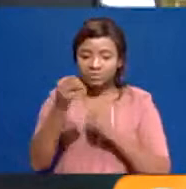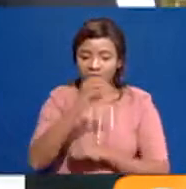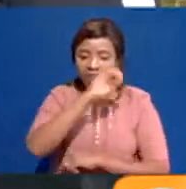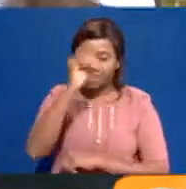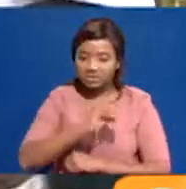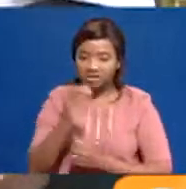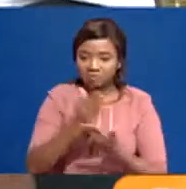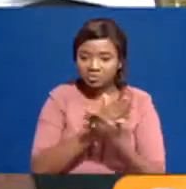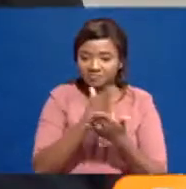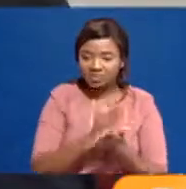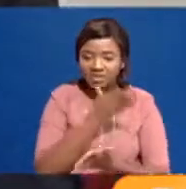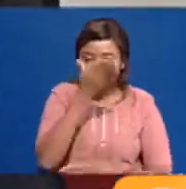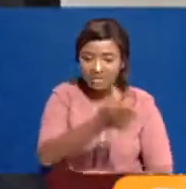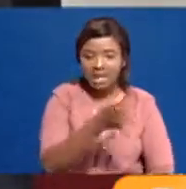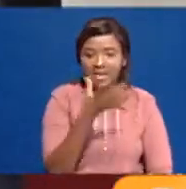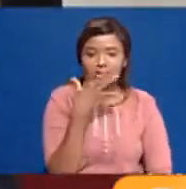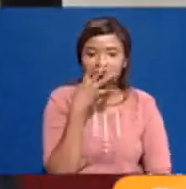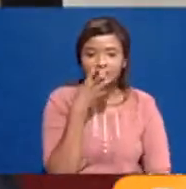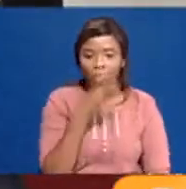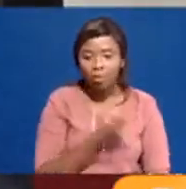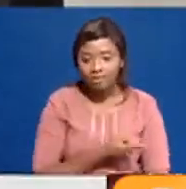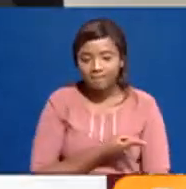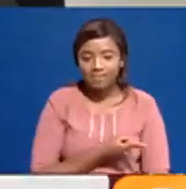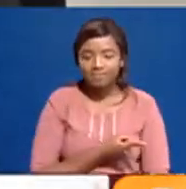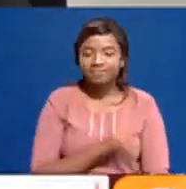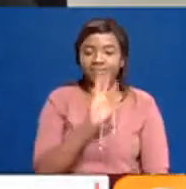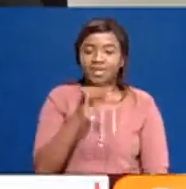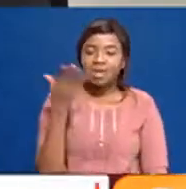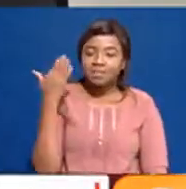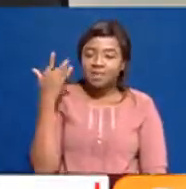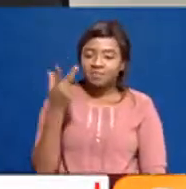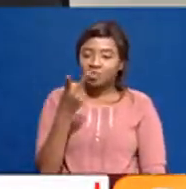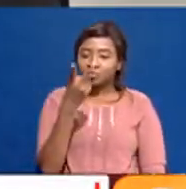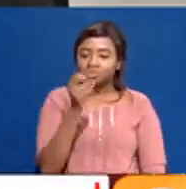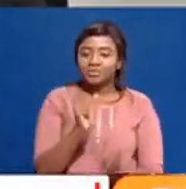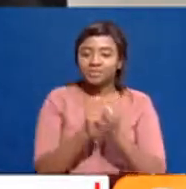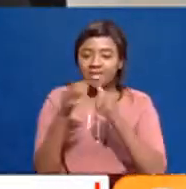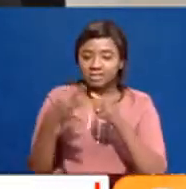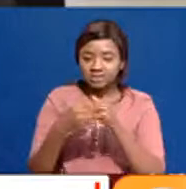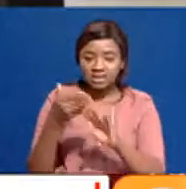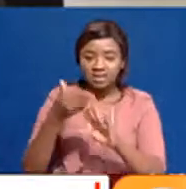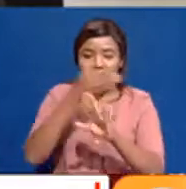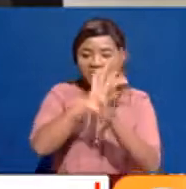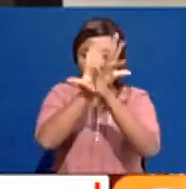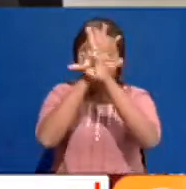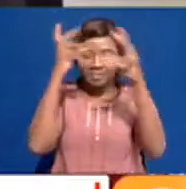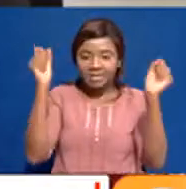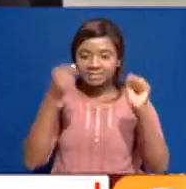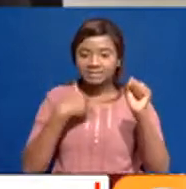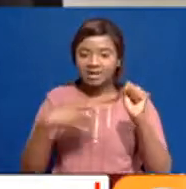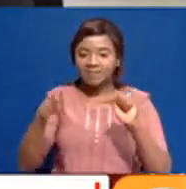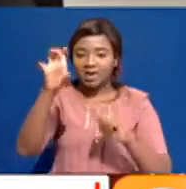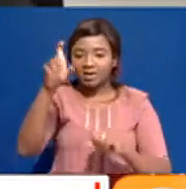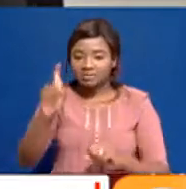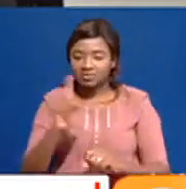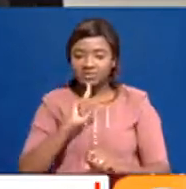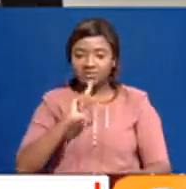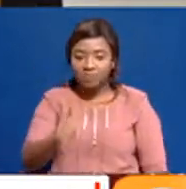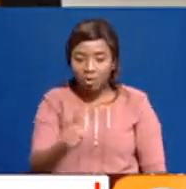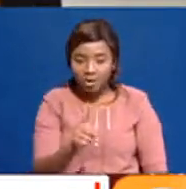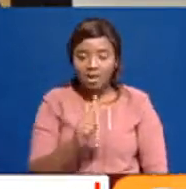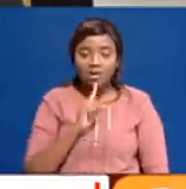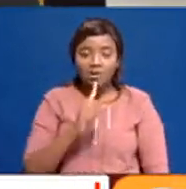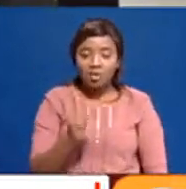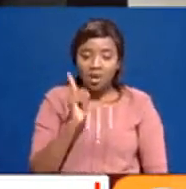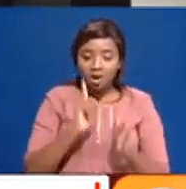shares in Telkom? In 2018, the former president made an executive order to